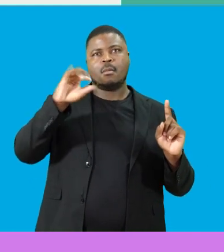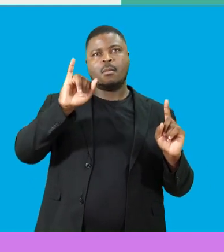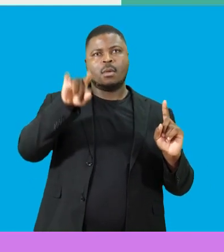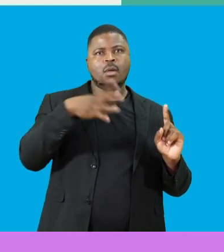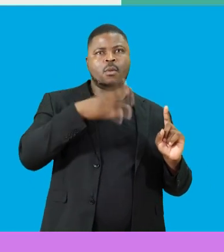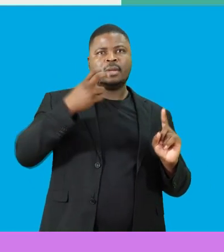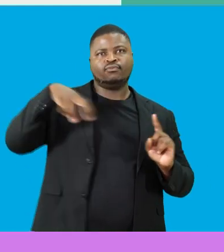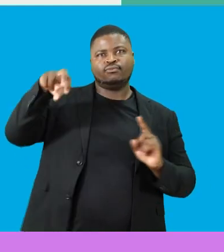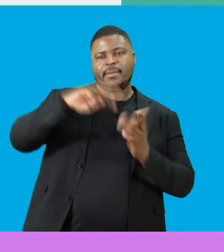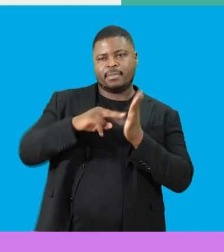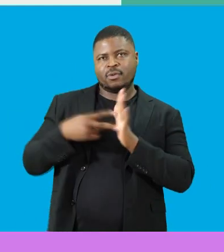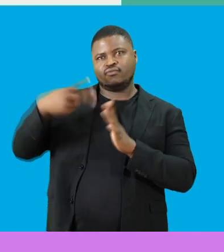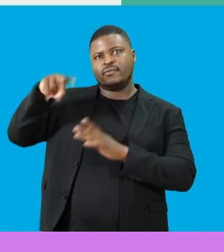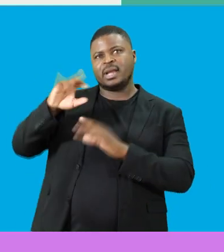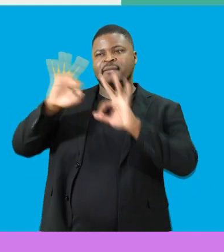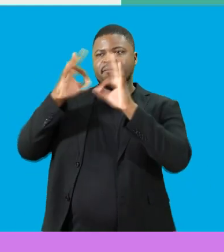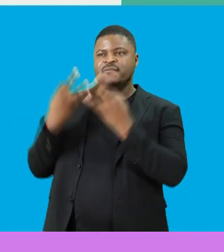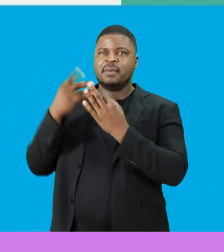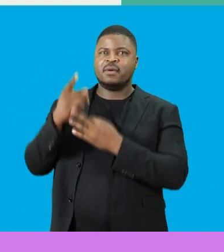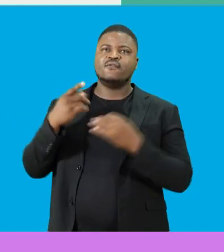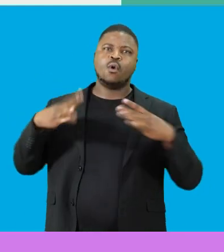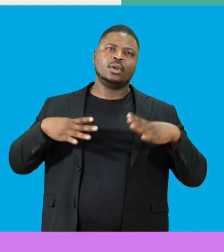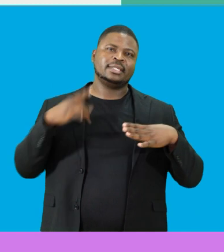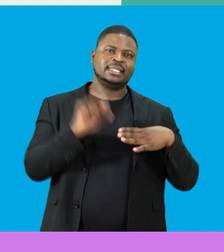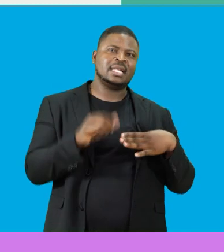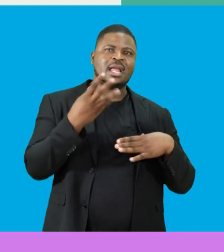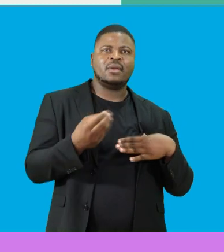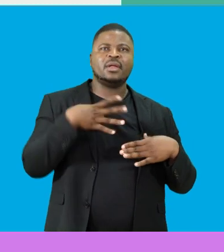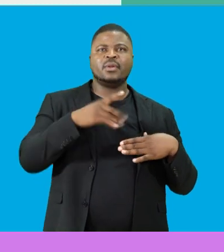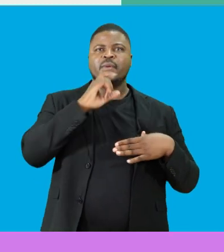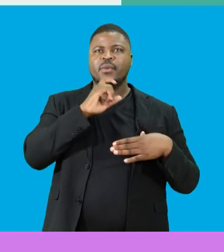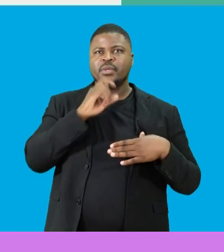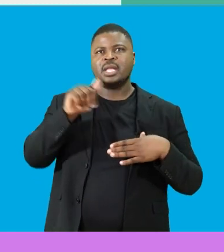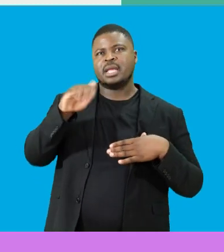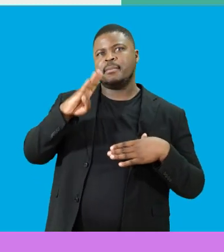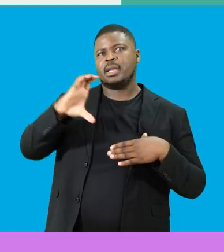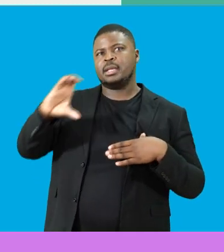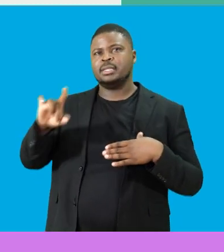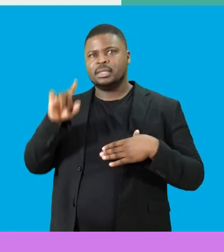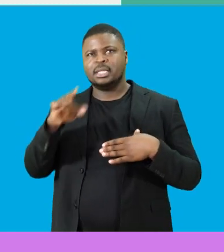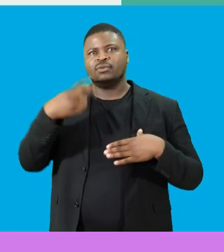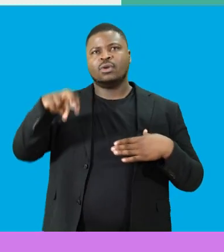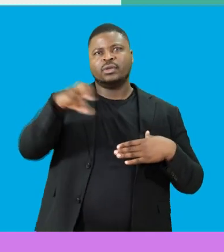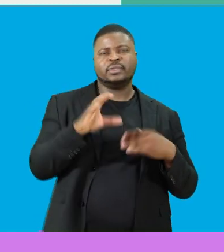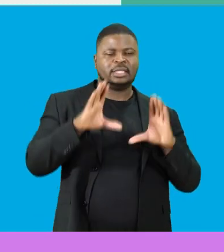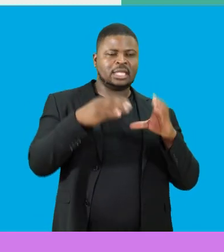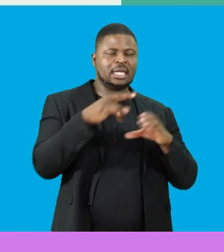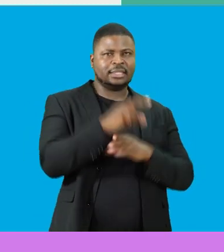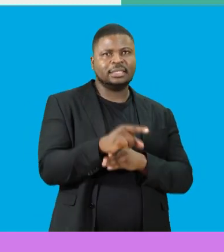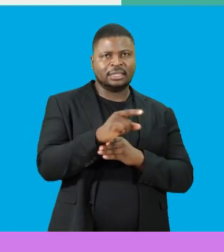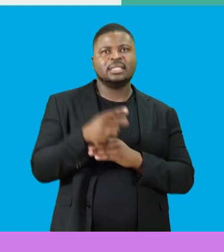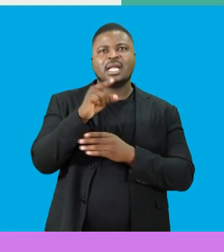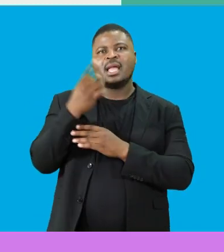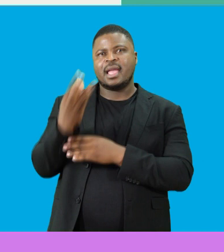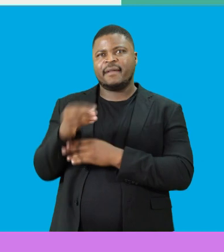with his family during the school holidays. She wants to use ABC train tourist class, and these are the prices that we